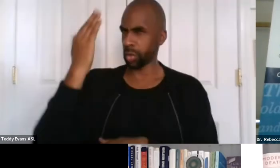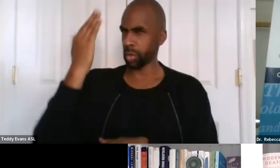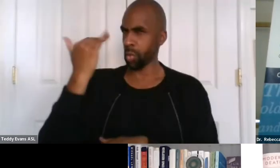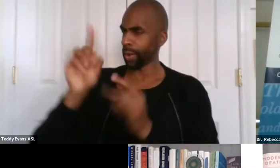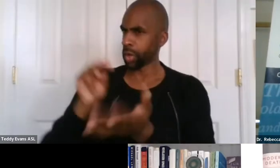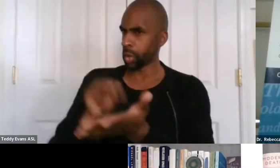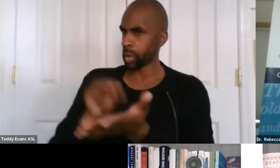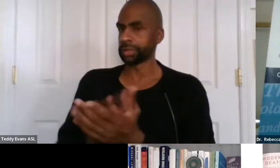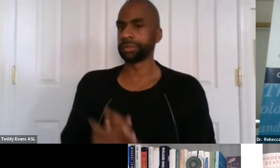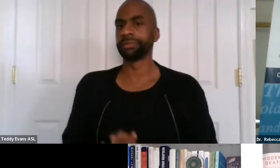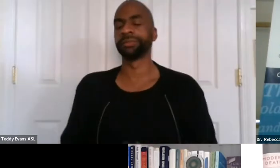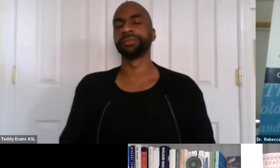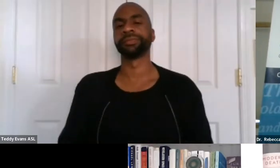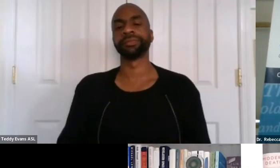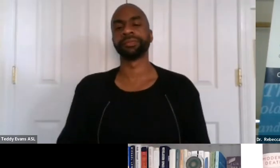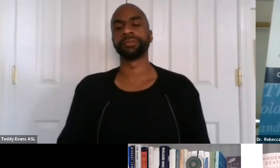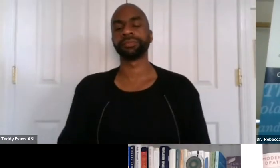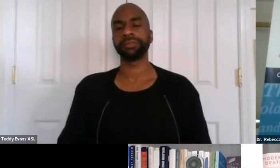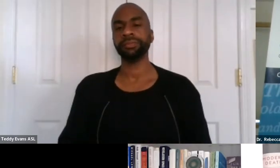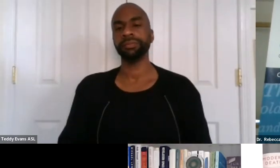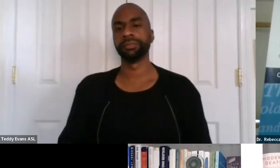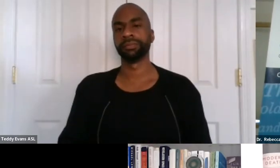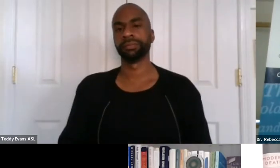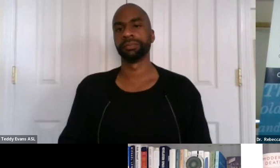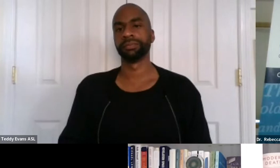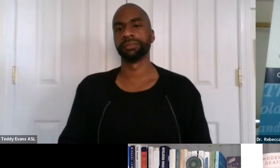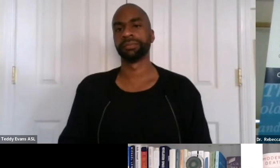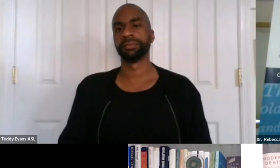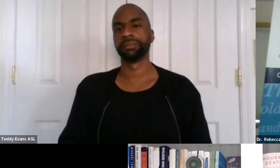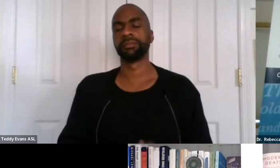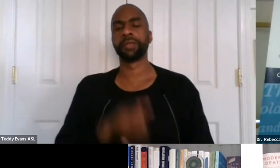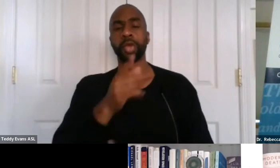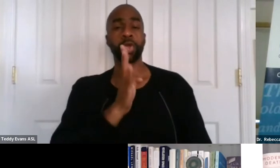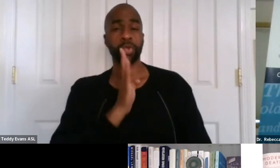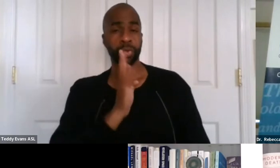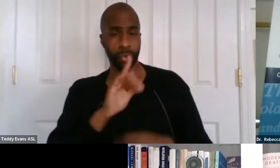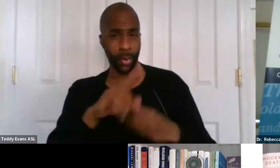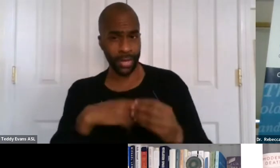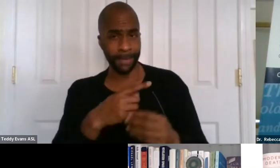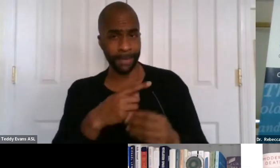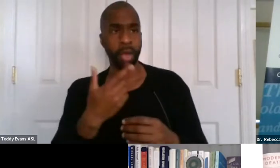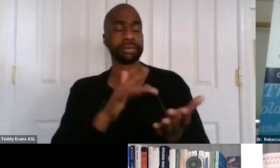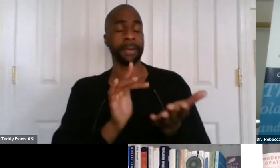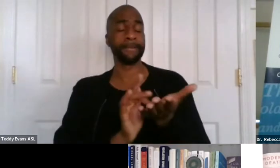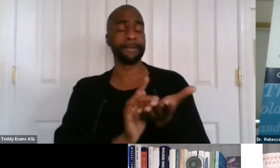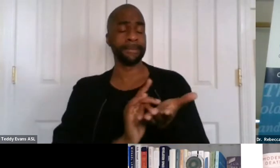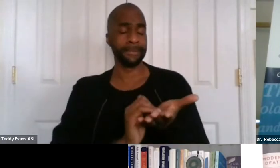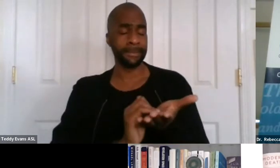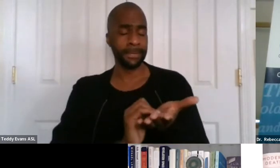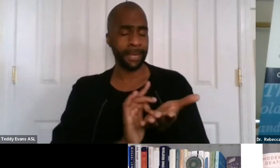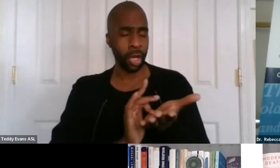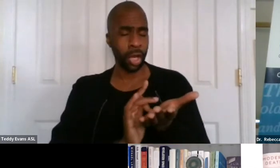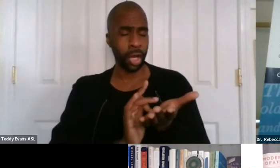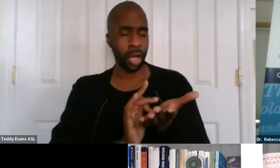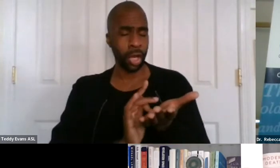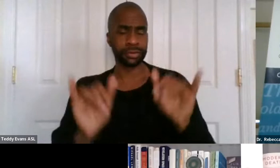you said, I'm interested in, you do talk about the medical system in your book quite a bit. And I have a quote that I like, which